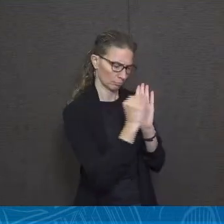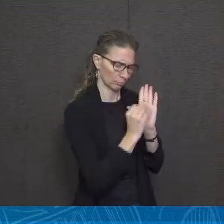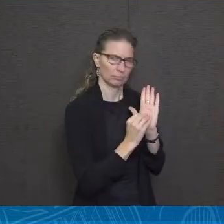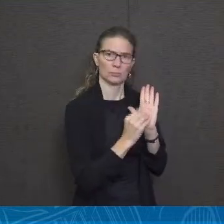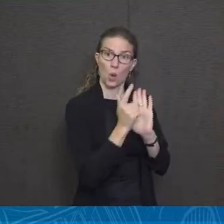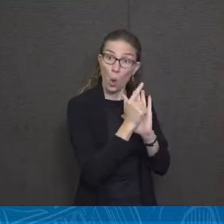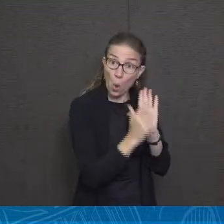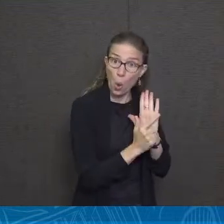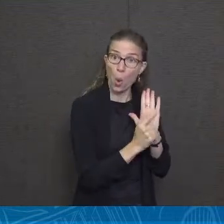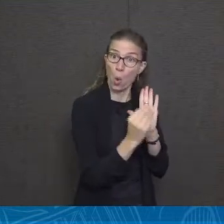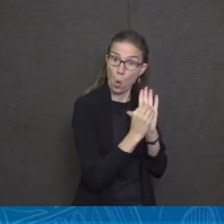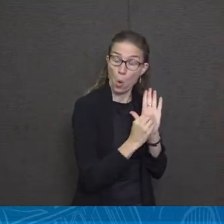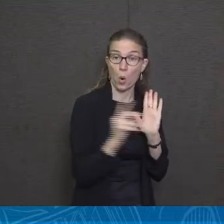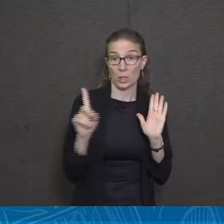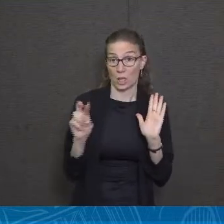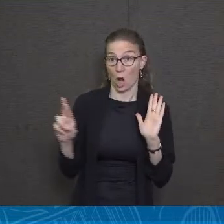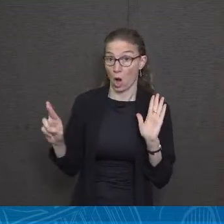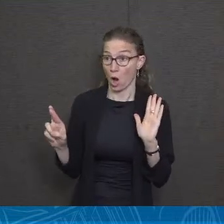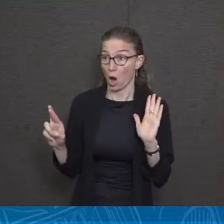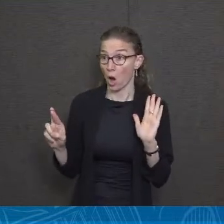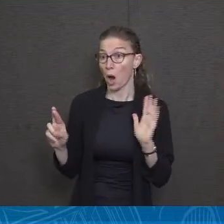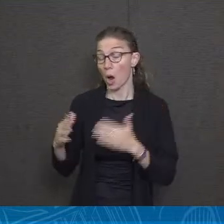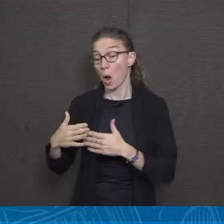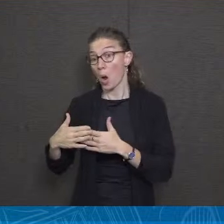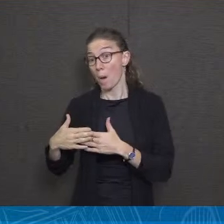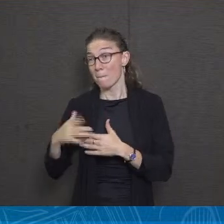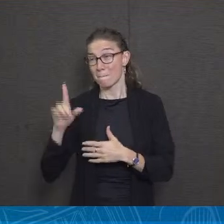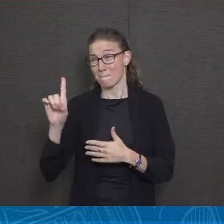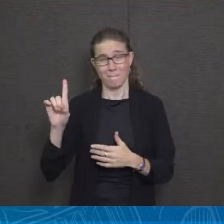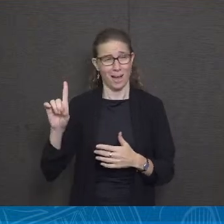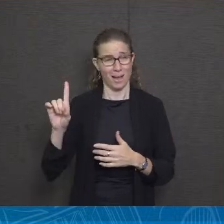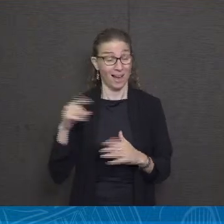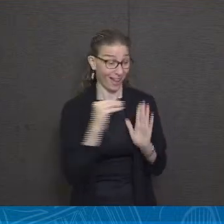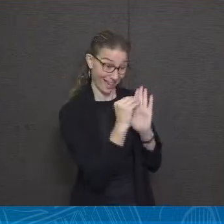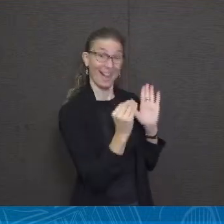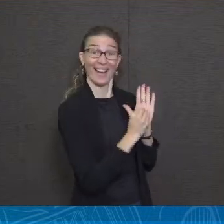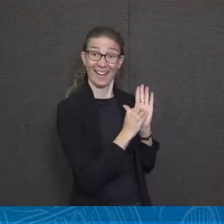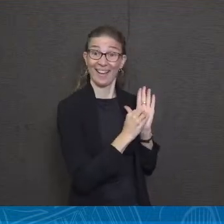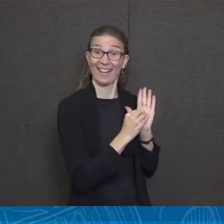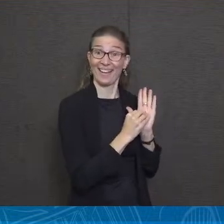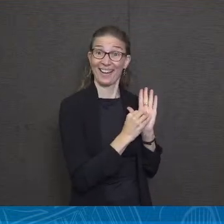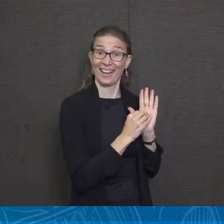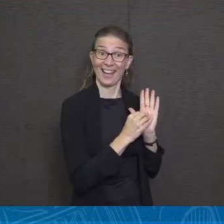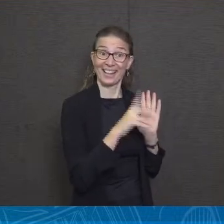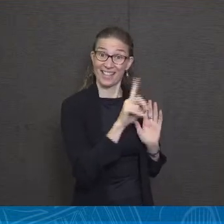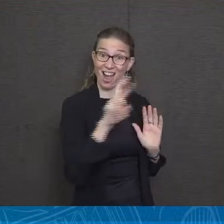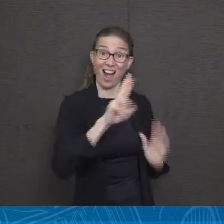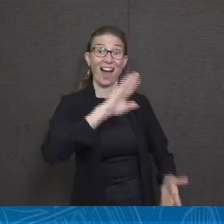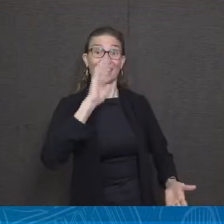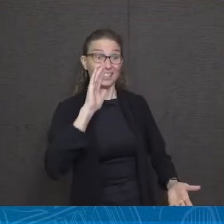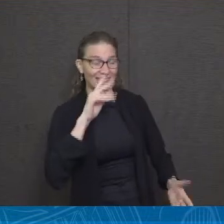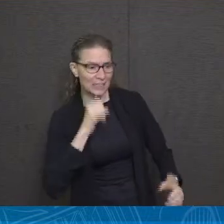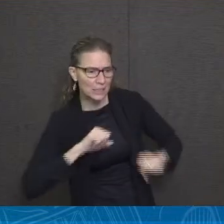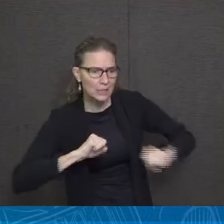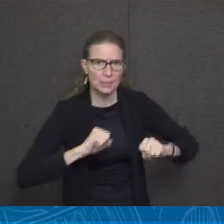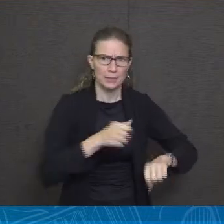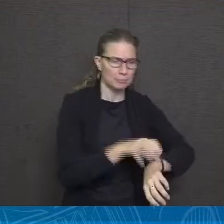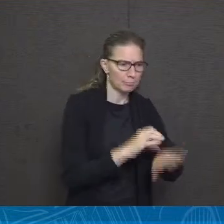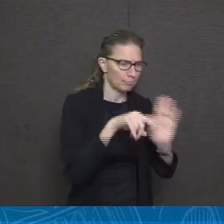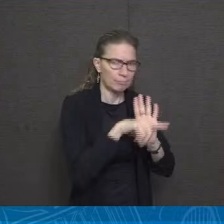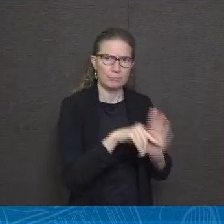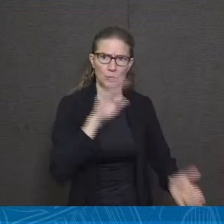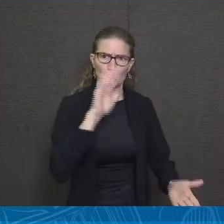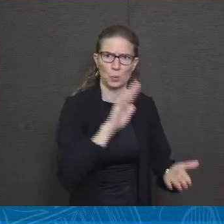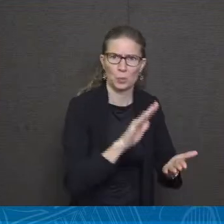disaster risk and losses are increasing. So we are going the wrong direction. Second point, one can argue